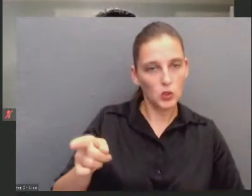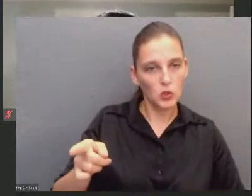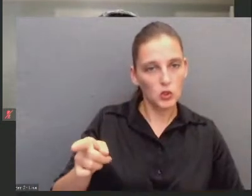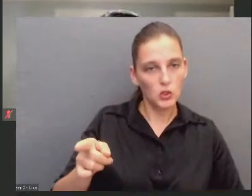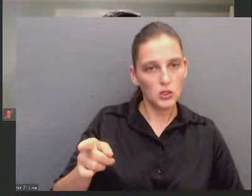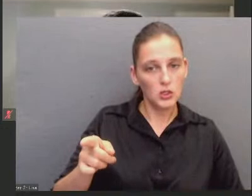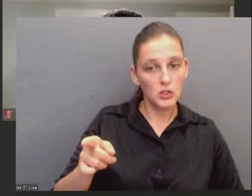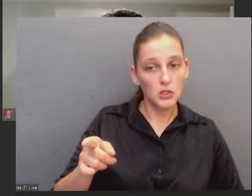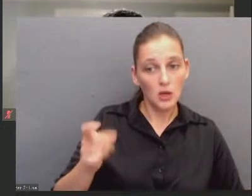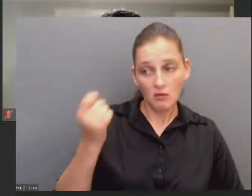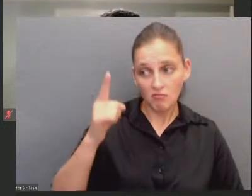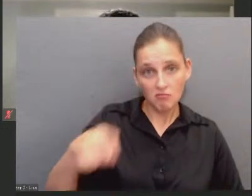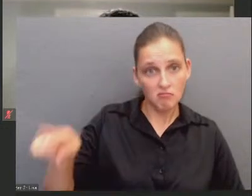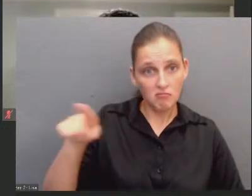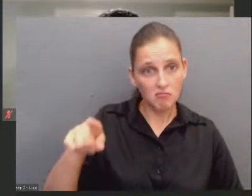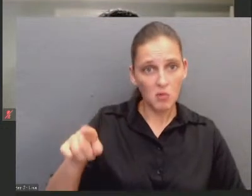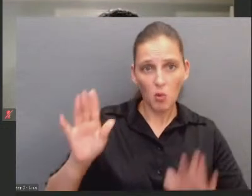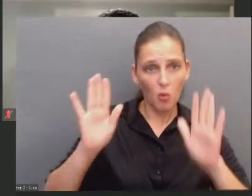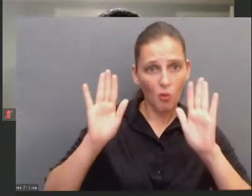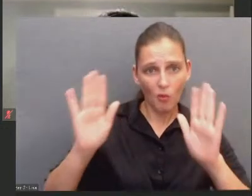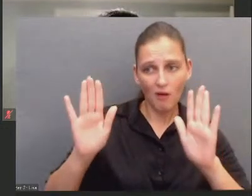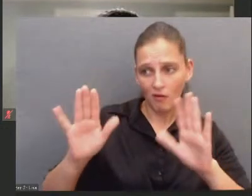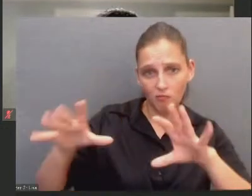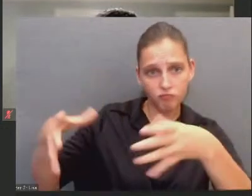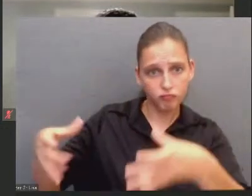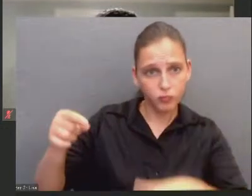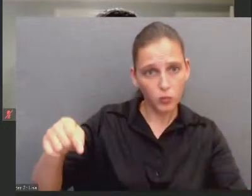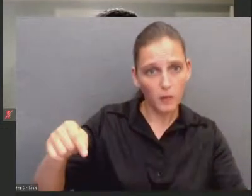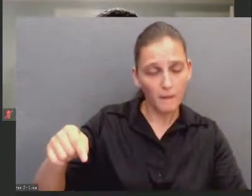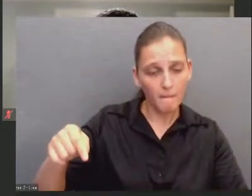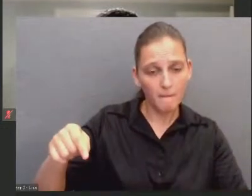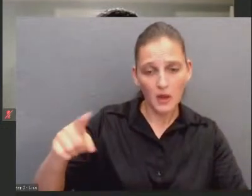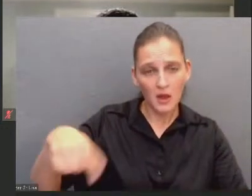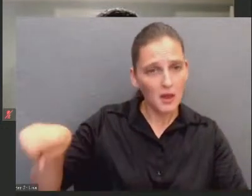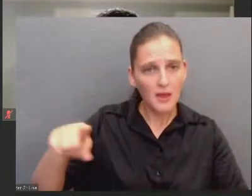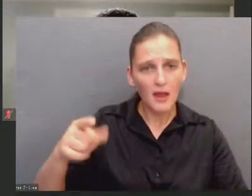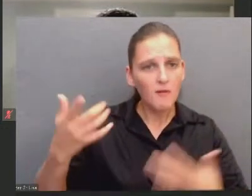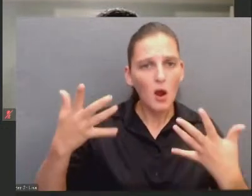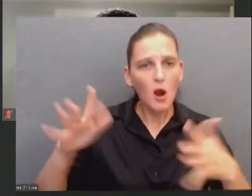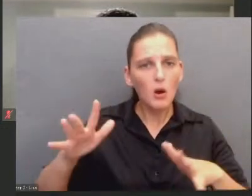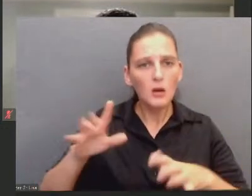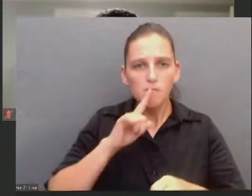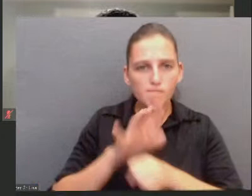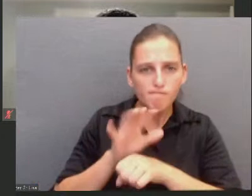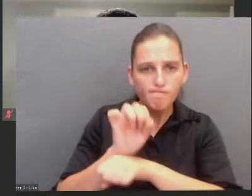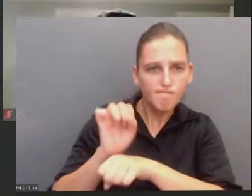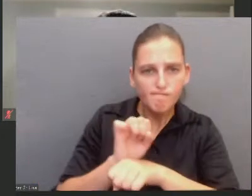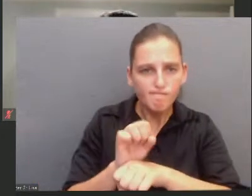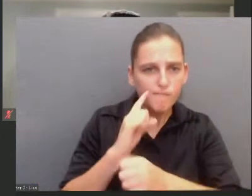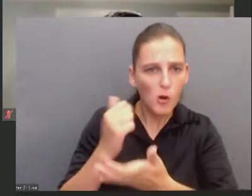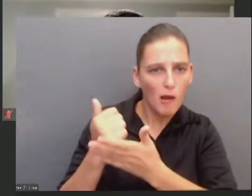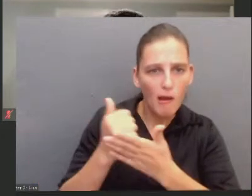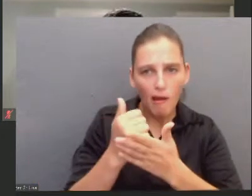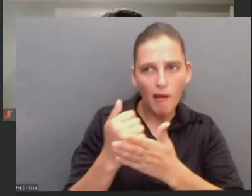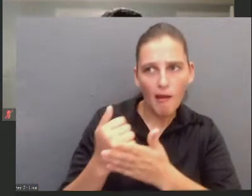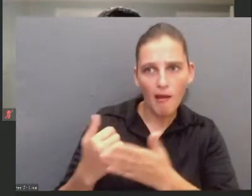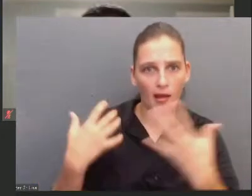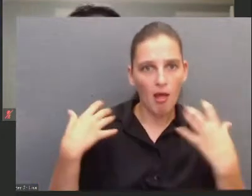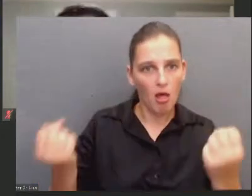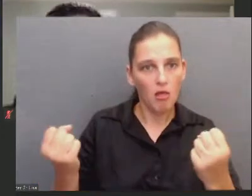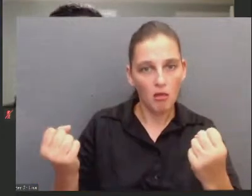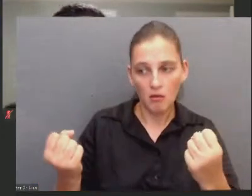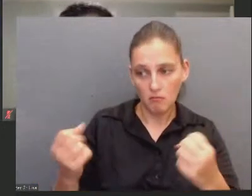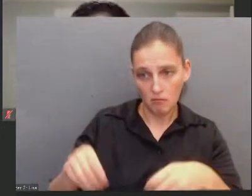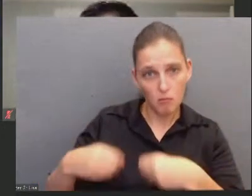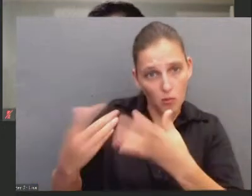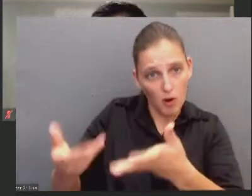cohort that is ready and already committed to health, that give them the opportunity to move into